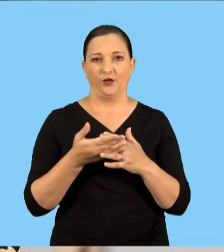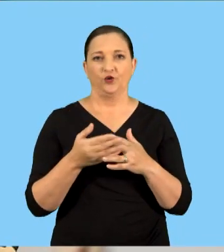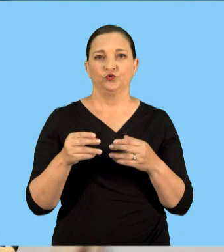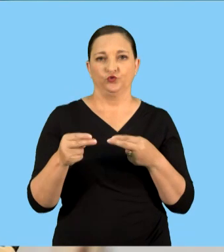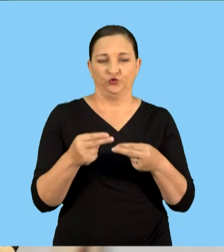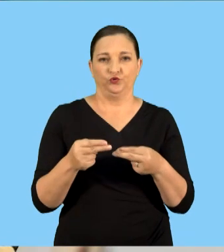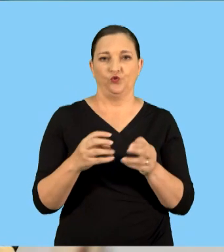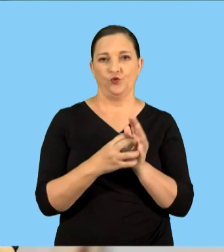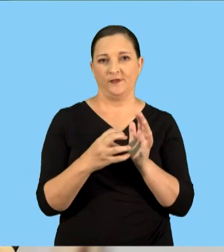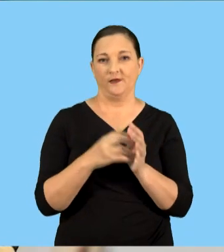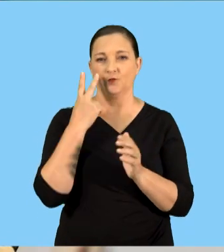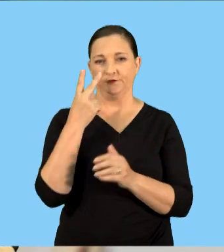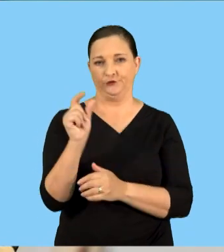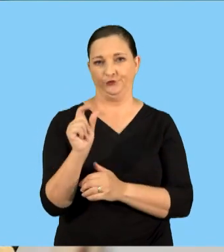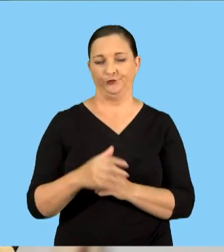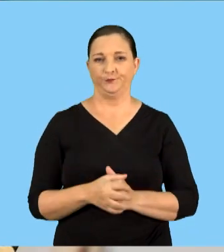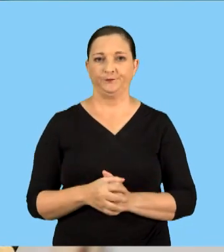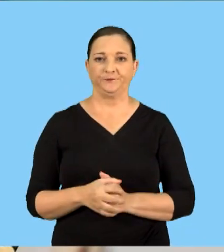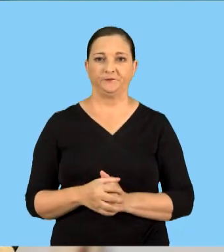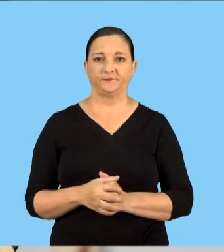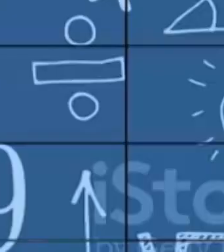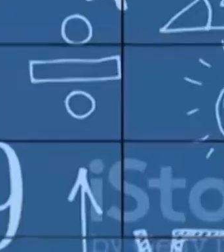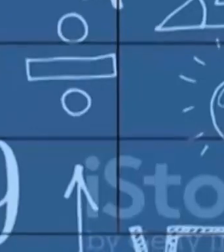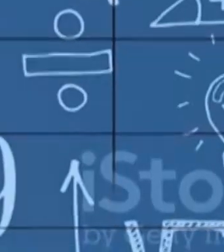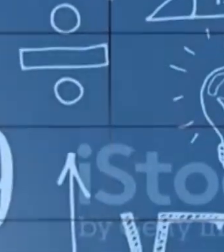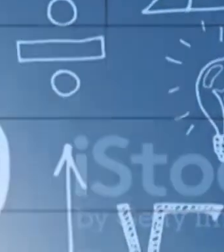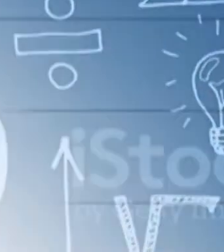Let's quickly go to an ad break and then we'll see you just now.